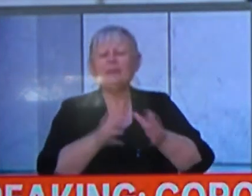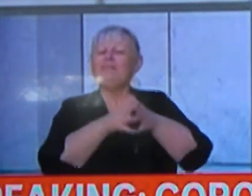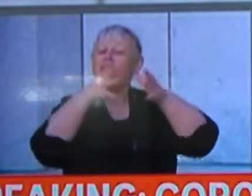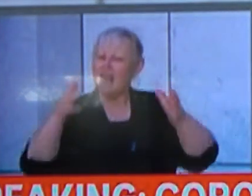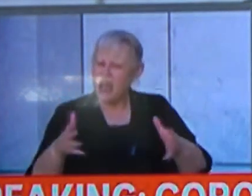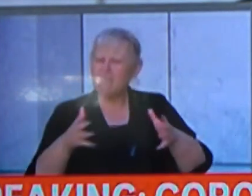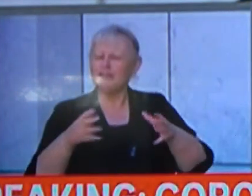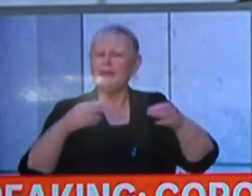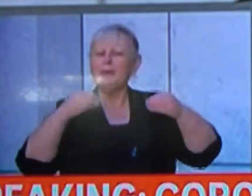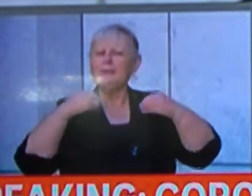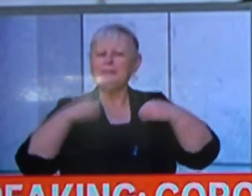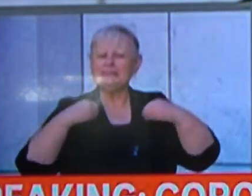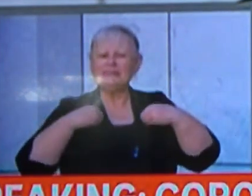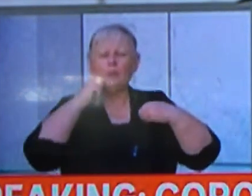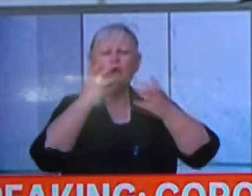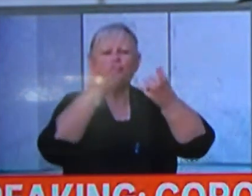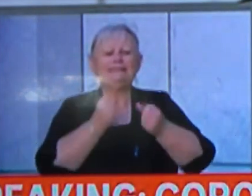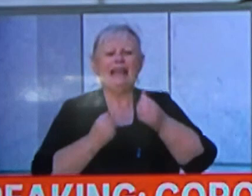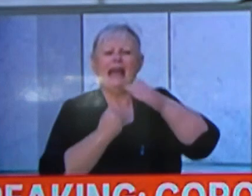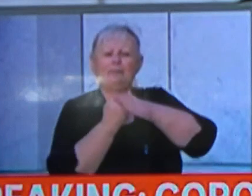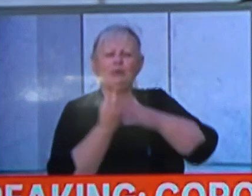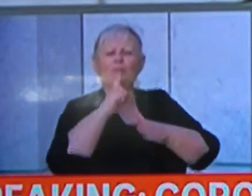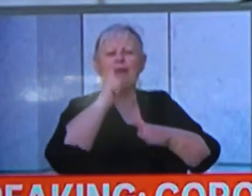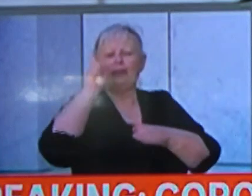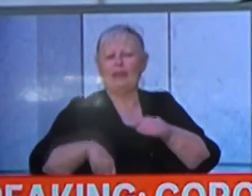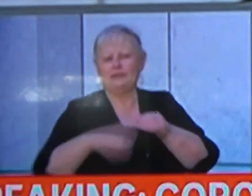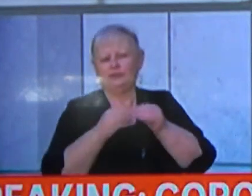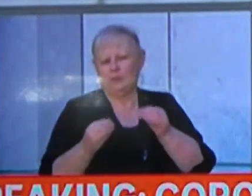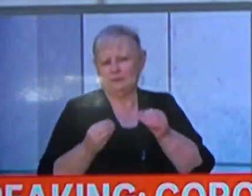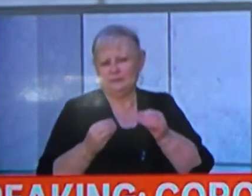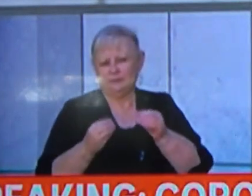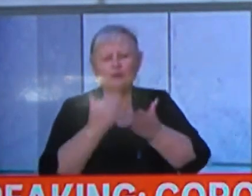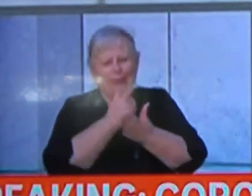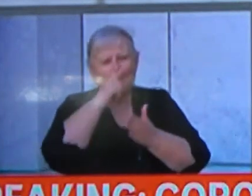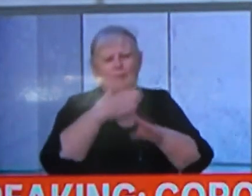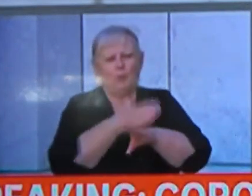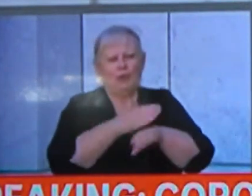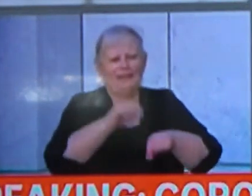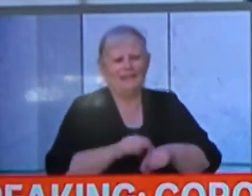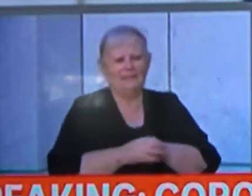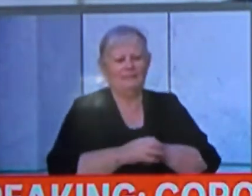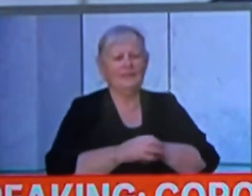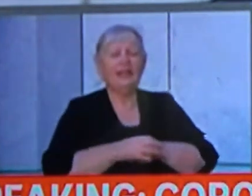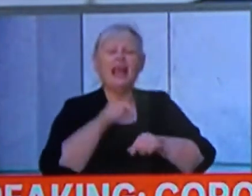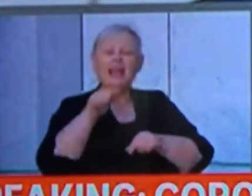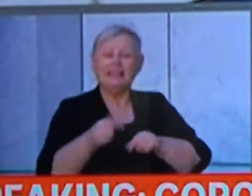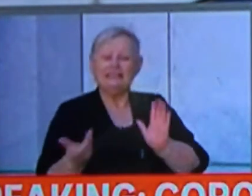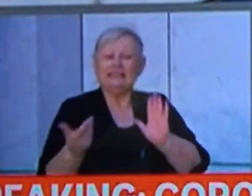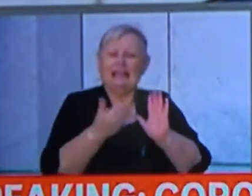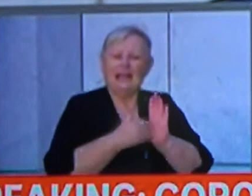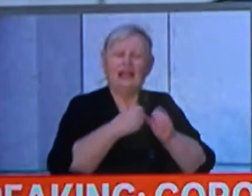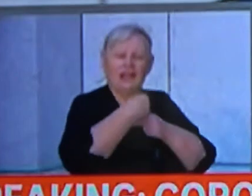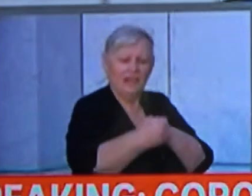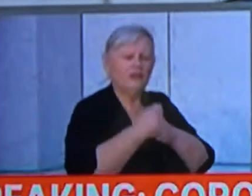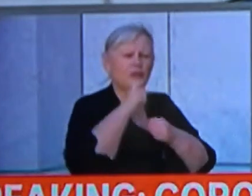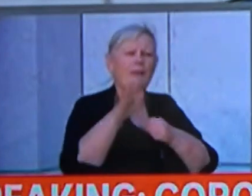larger SMEs will receive up to $100,000. And we are extending this measure to